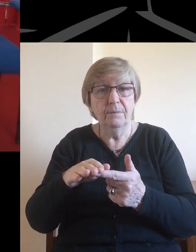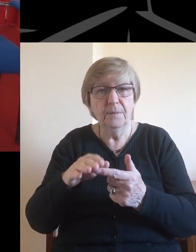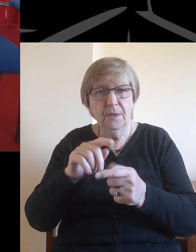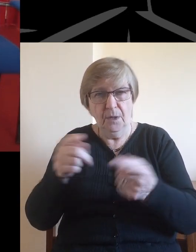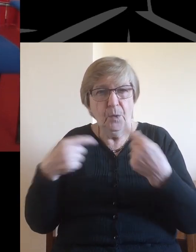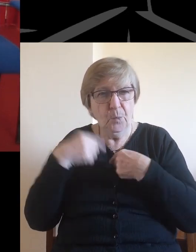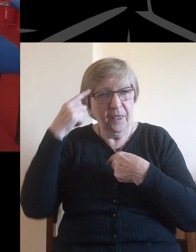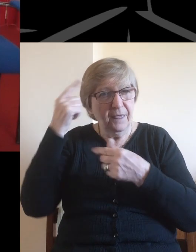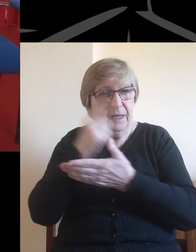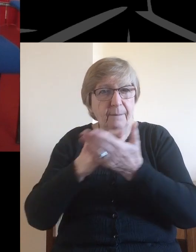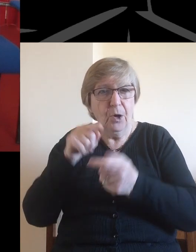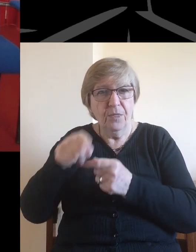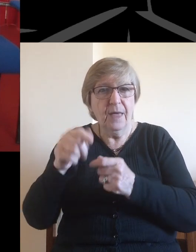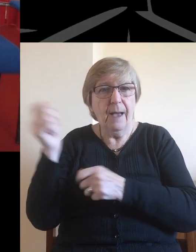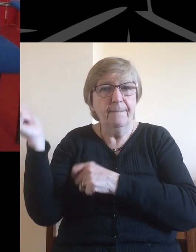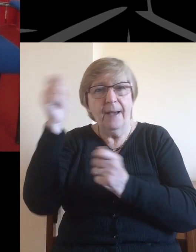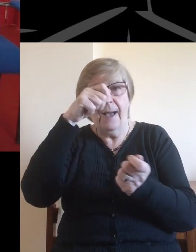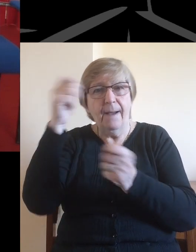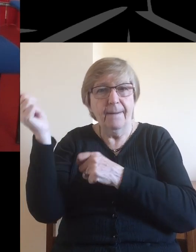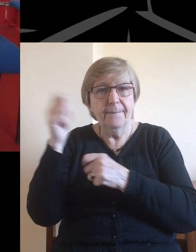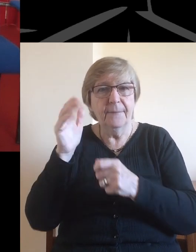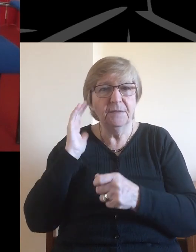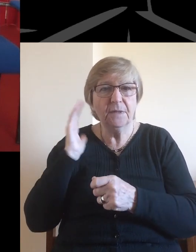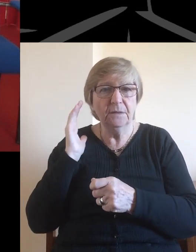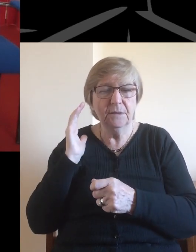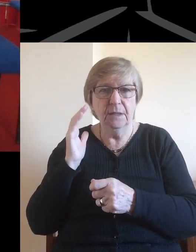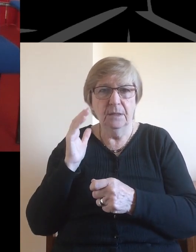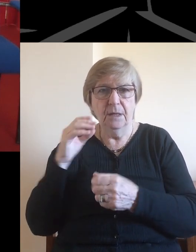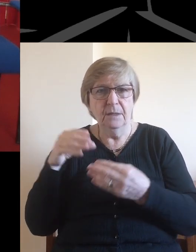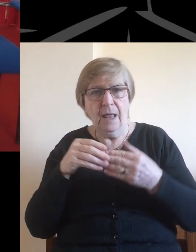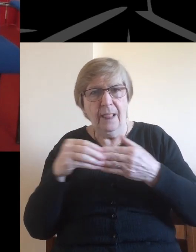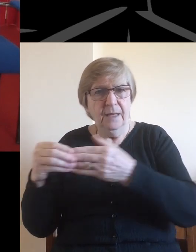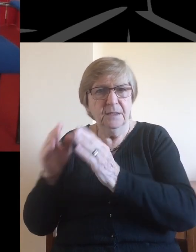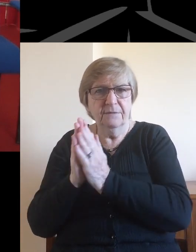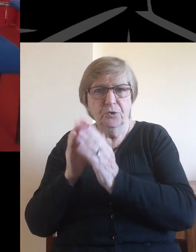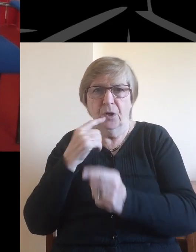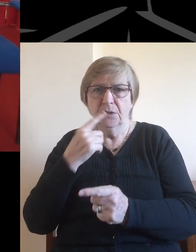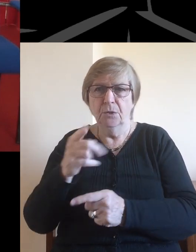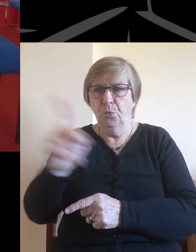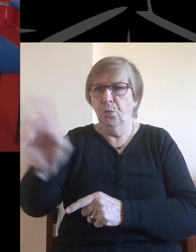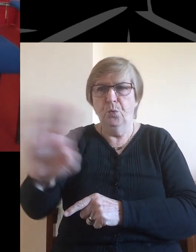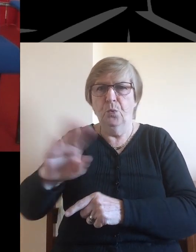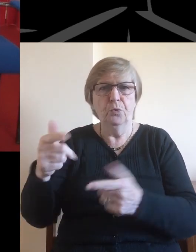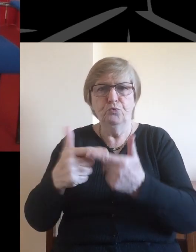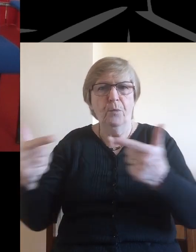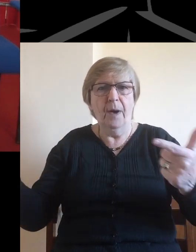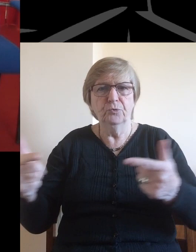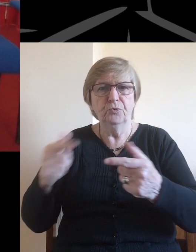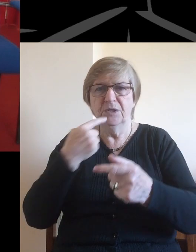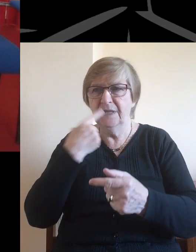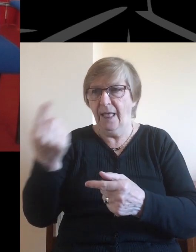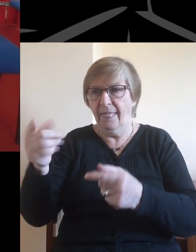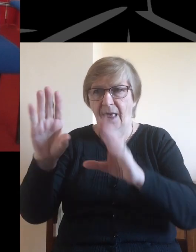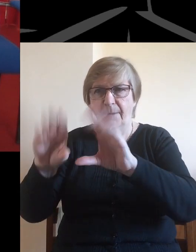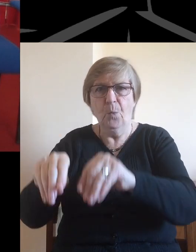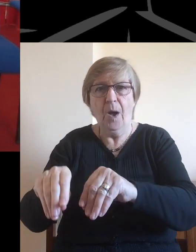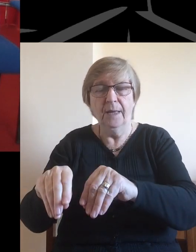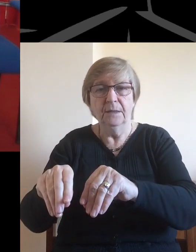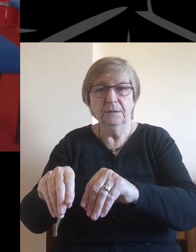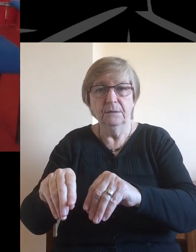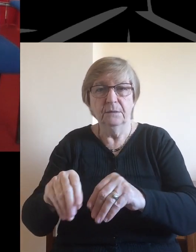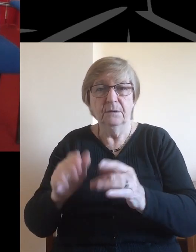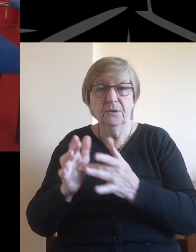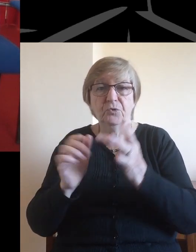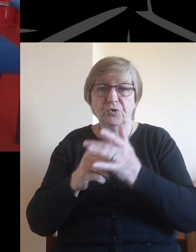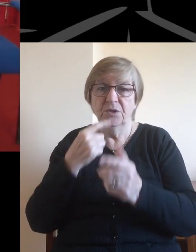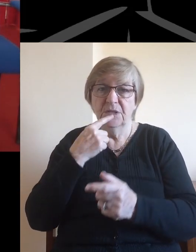call Palm Sunday, and the scribes and the Pharisees said, "This is going a bit too far, it's all a bit too much, shut them up." Jesus said, even